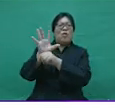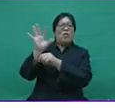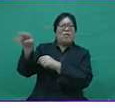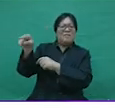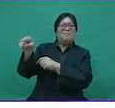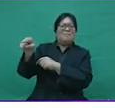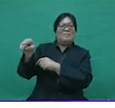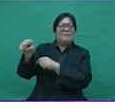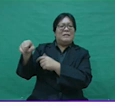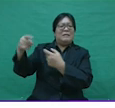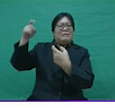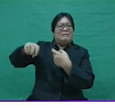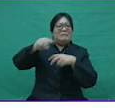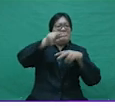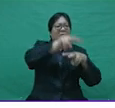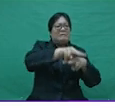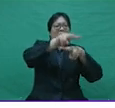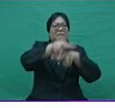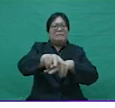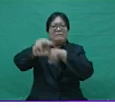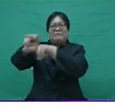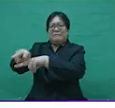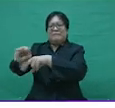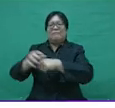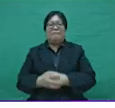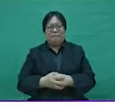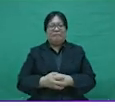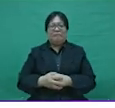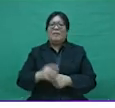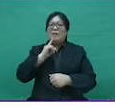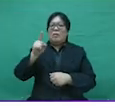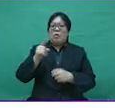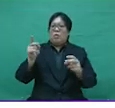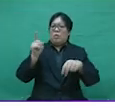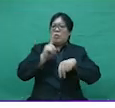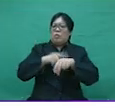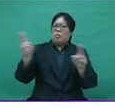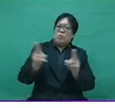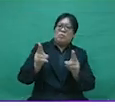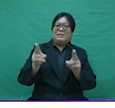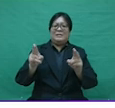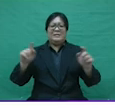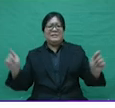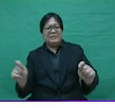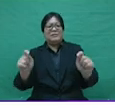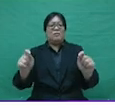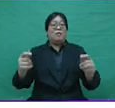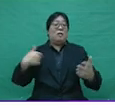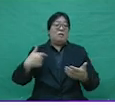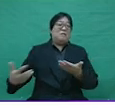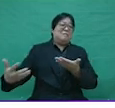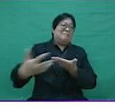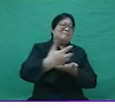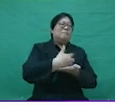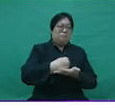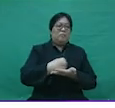response monitor. And within a very, very short time, we collected,